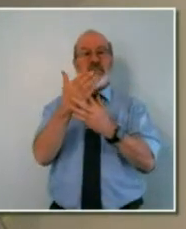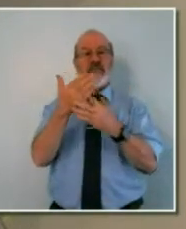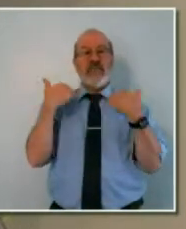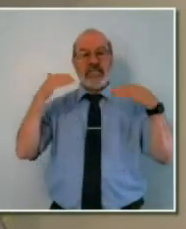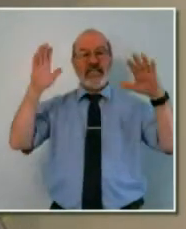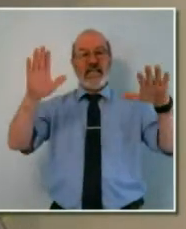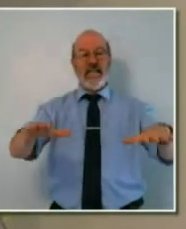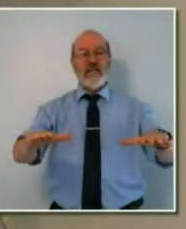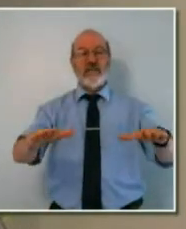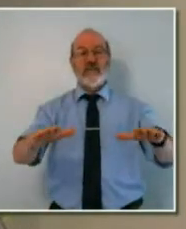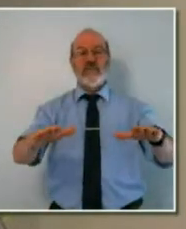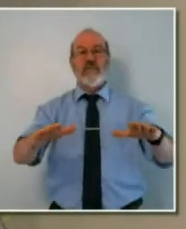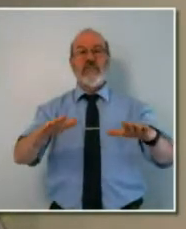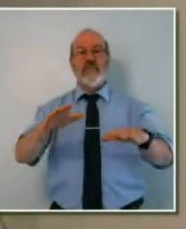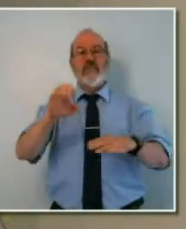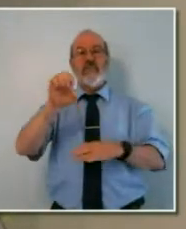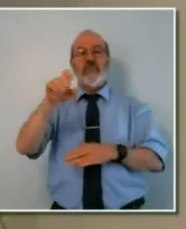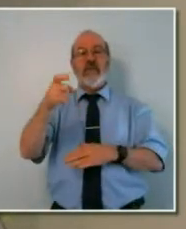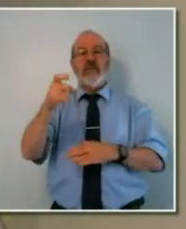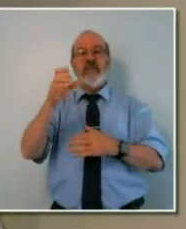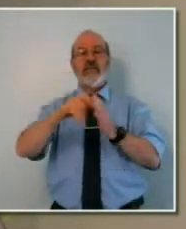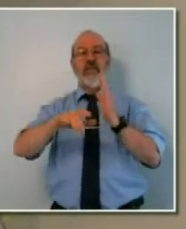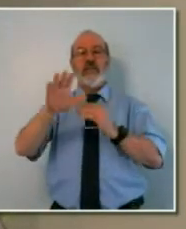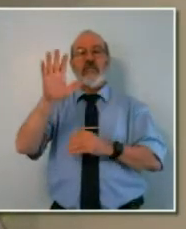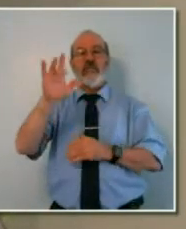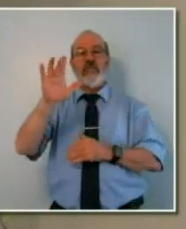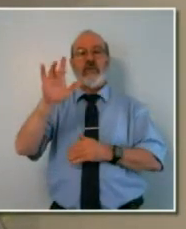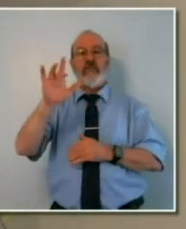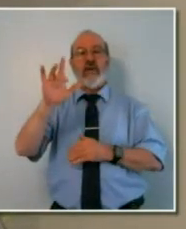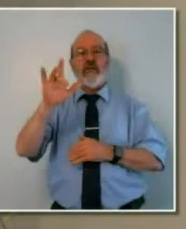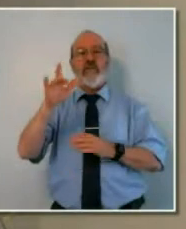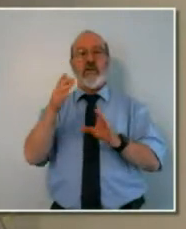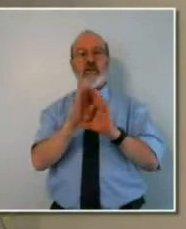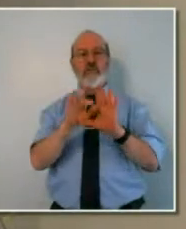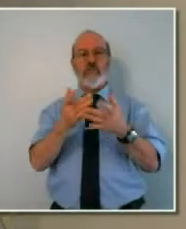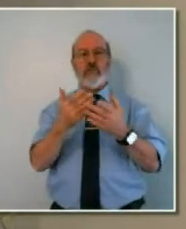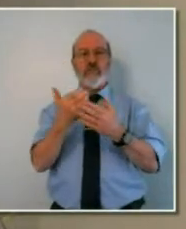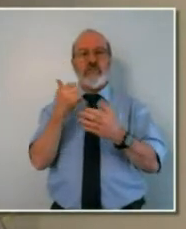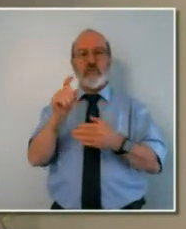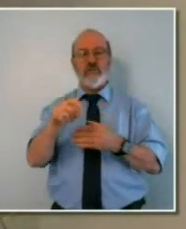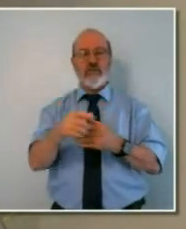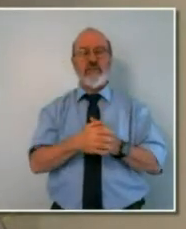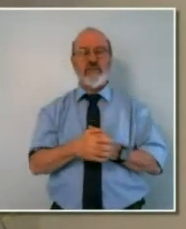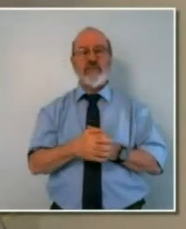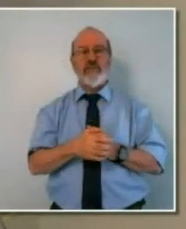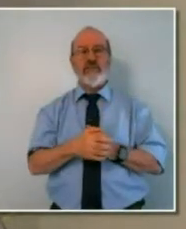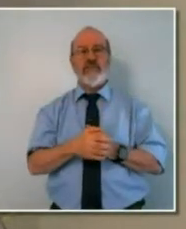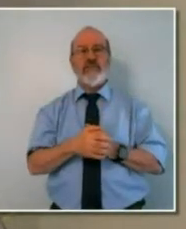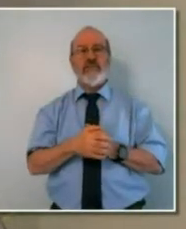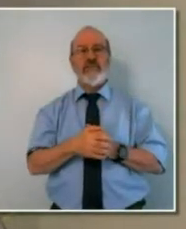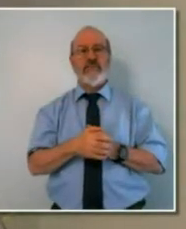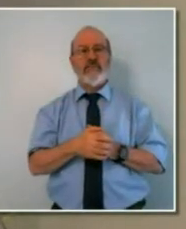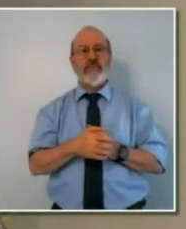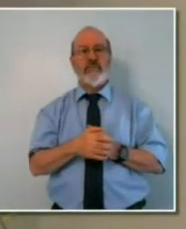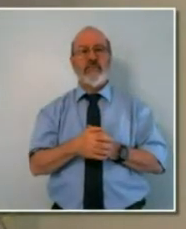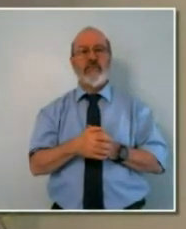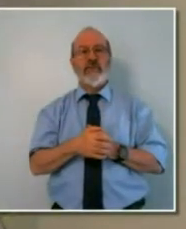Back in Exodus chapter 25, and I closed my Bible before I should have. I left that passage. I'm going back there,